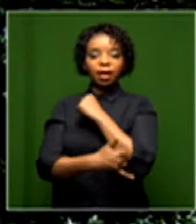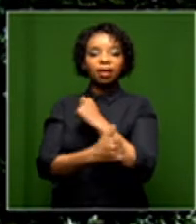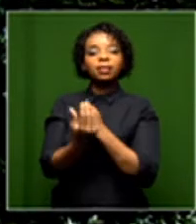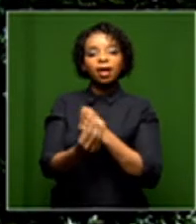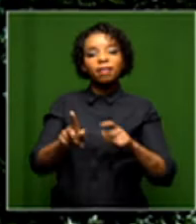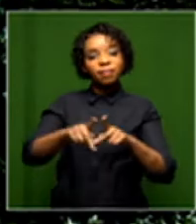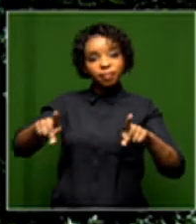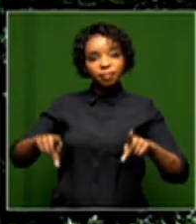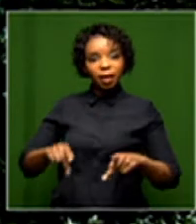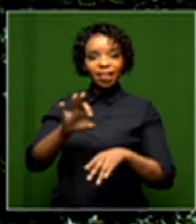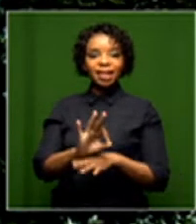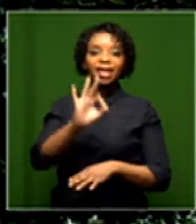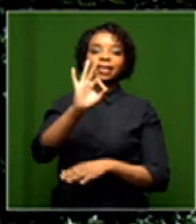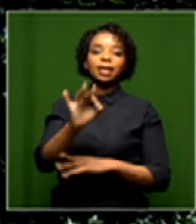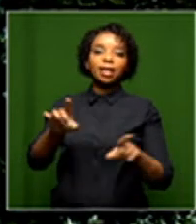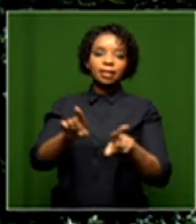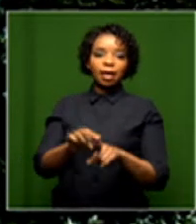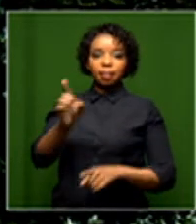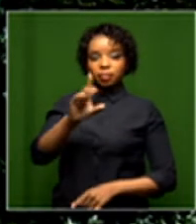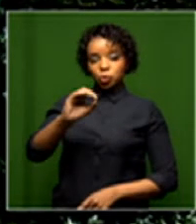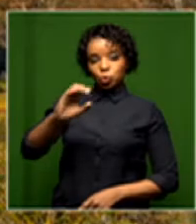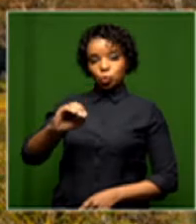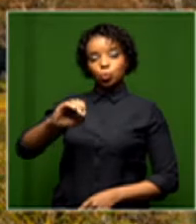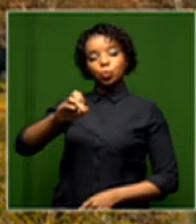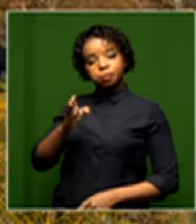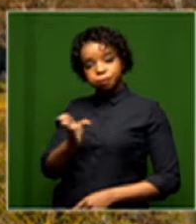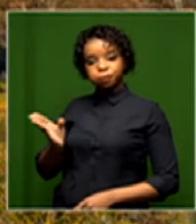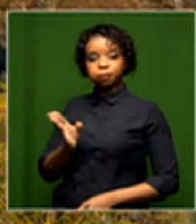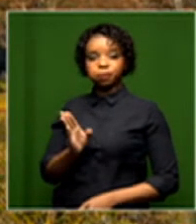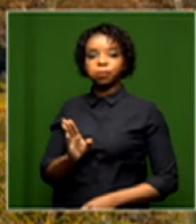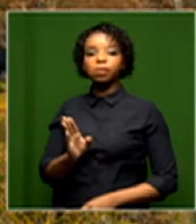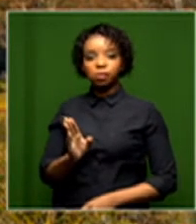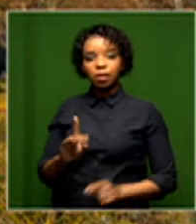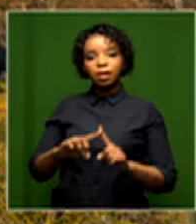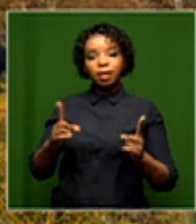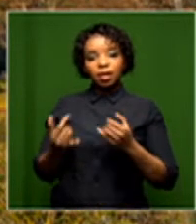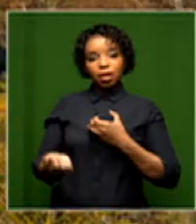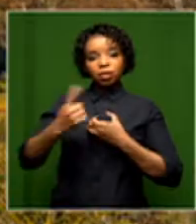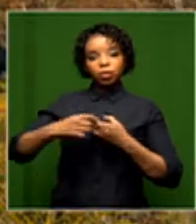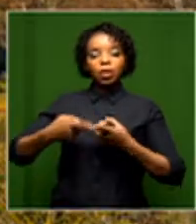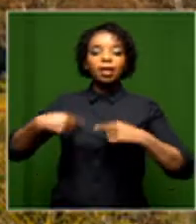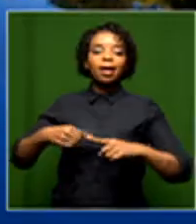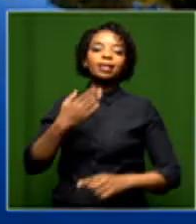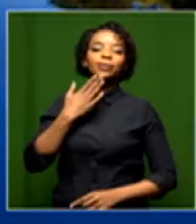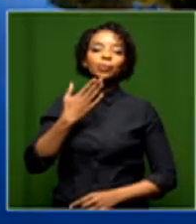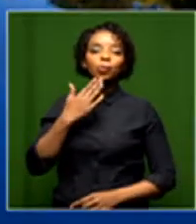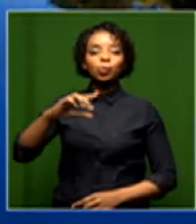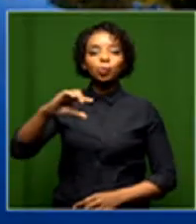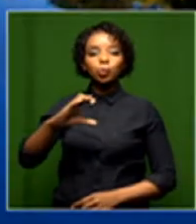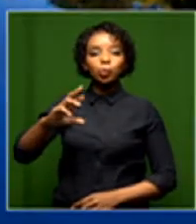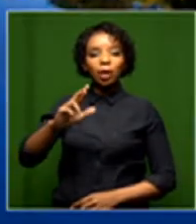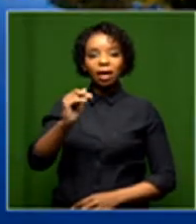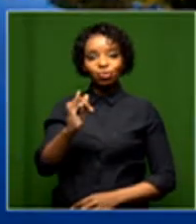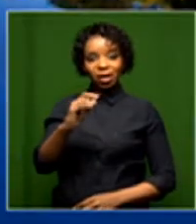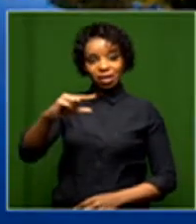gardens, we are joined via Zoom by the SANBI's marketing director, Craig Allenby, to tell us about